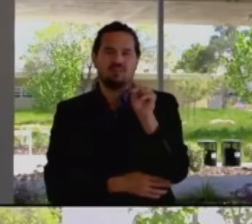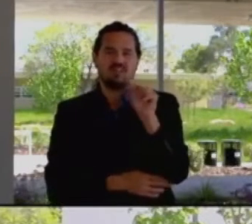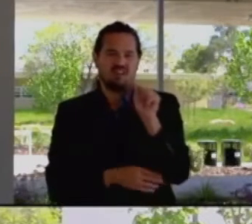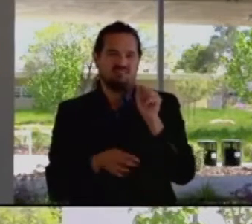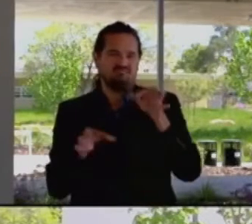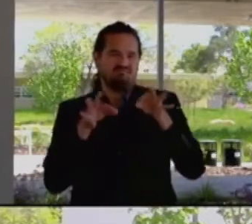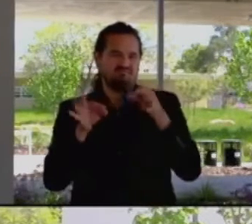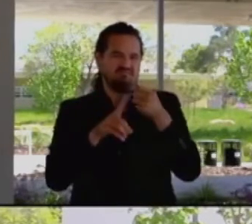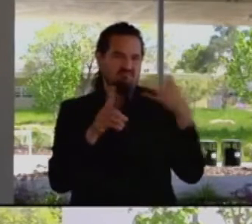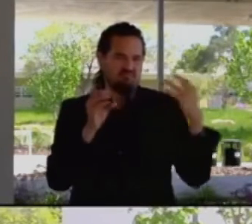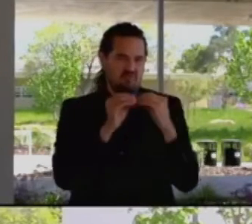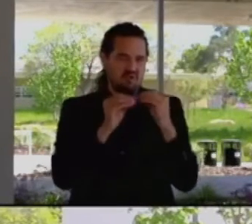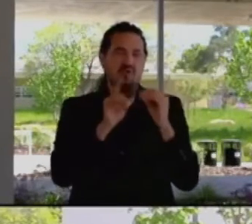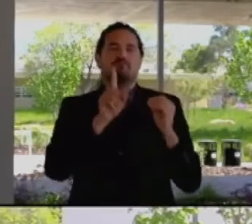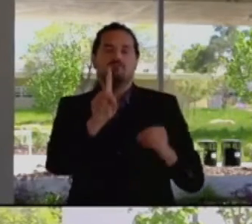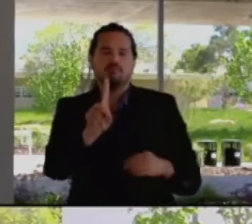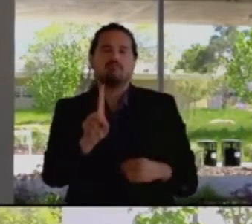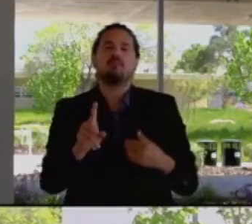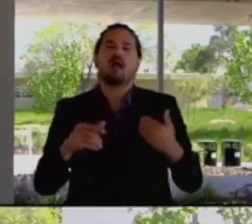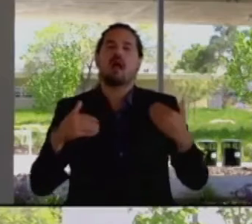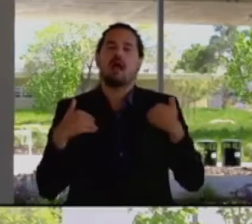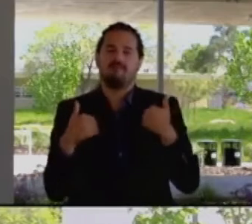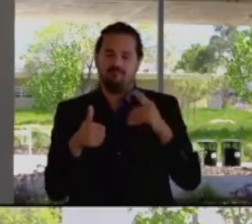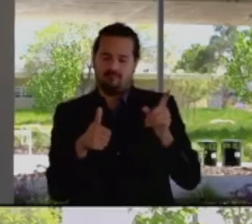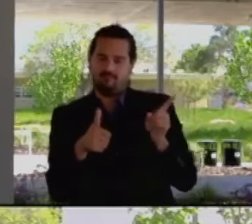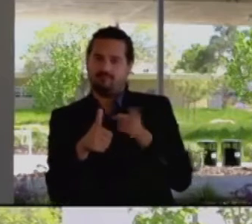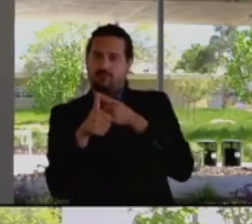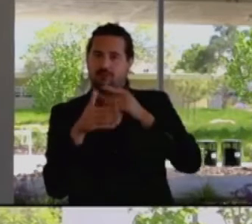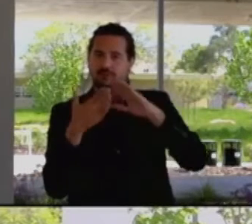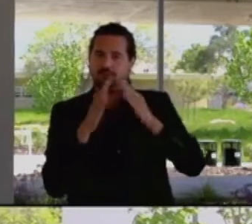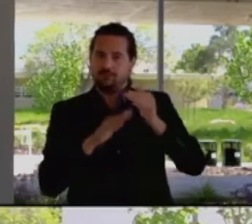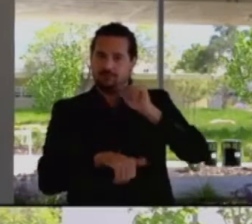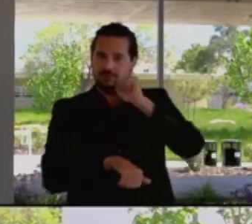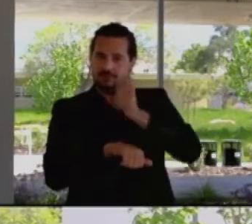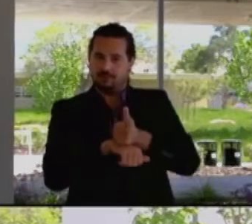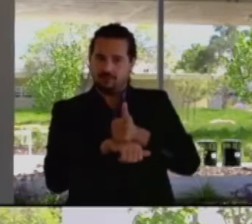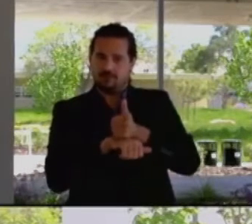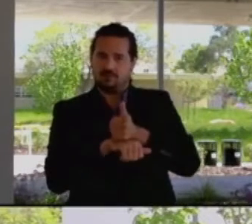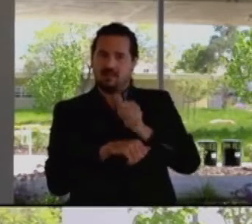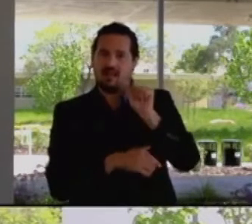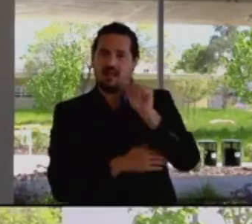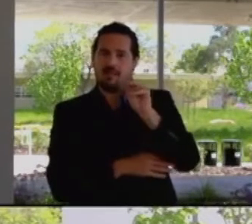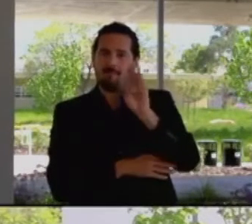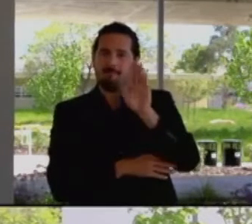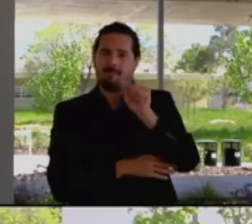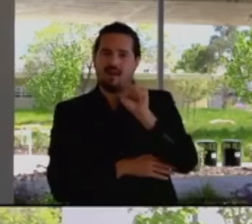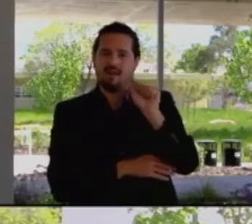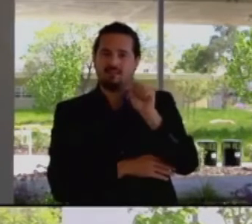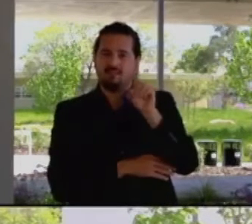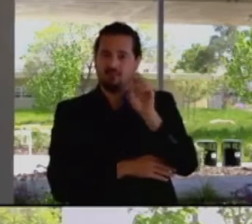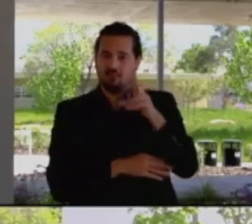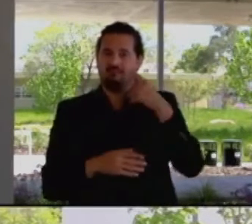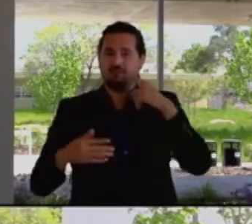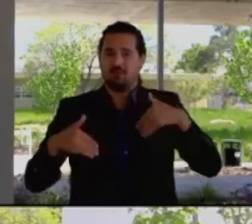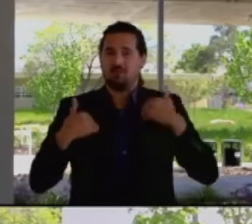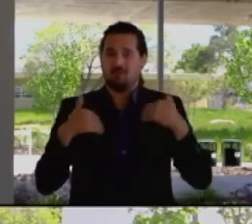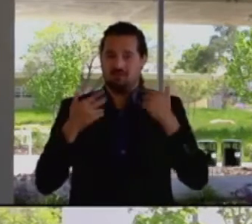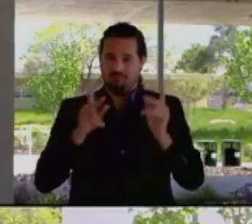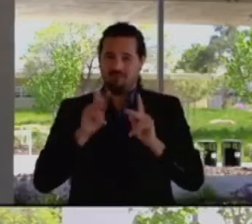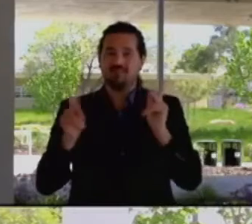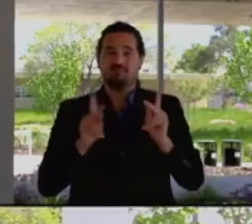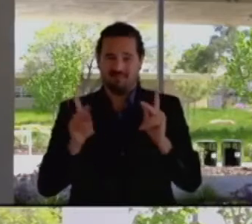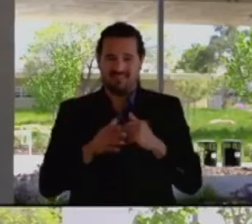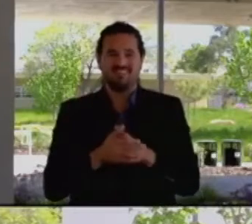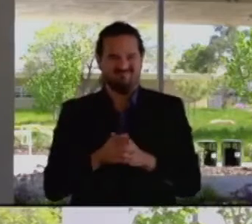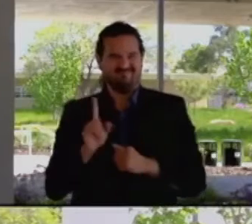first community ambassador program for youth, and we had over 250 young people participate. And so what they're going to be